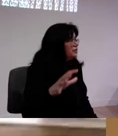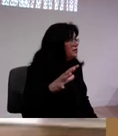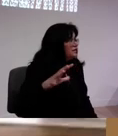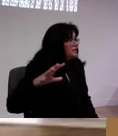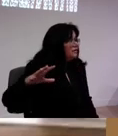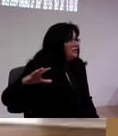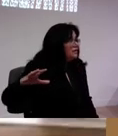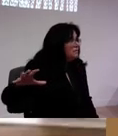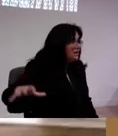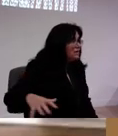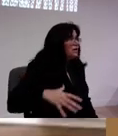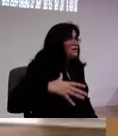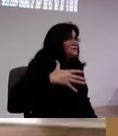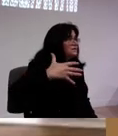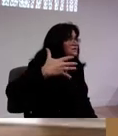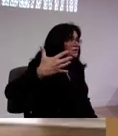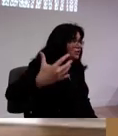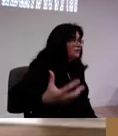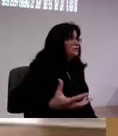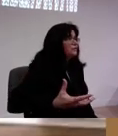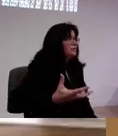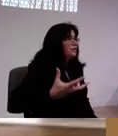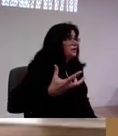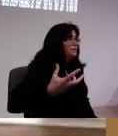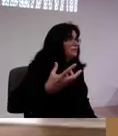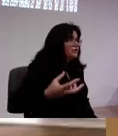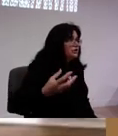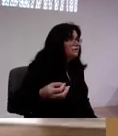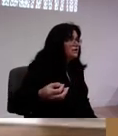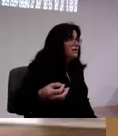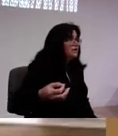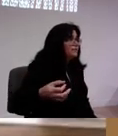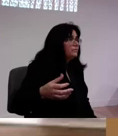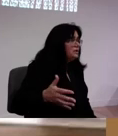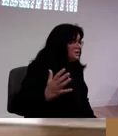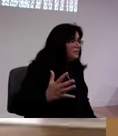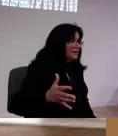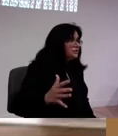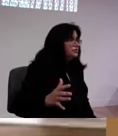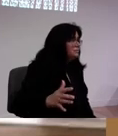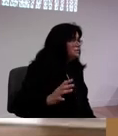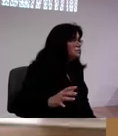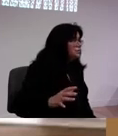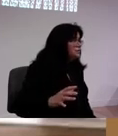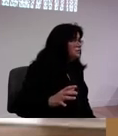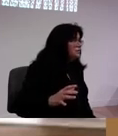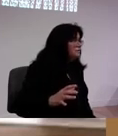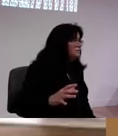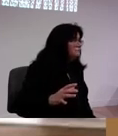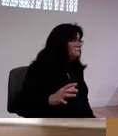I don't think in many ways that I could have achieved that in a mainstream